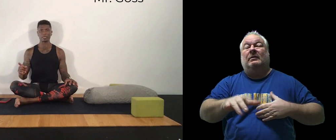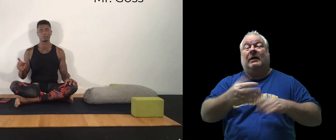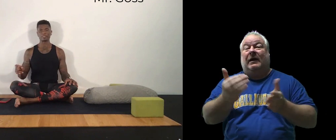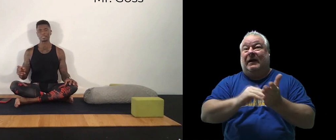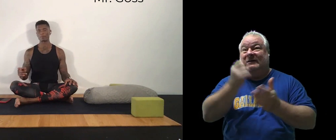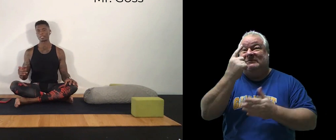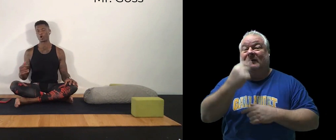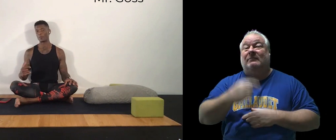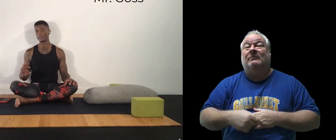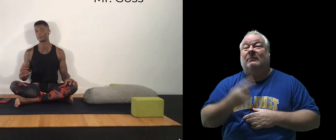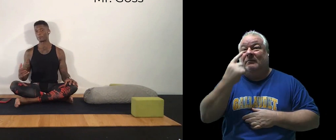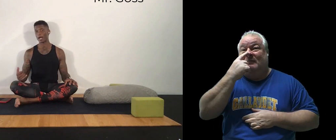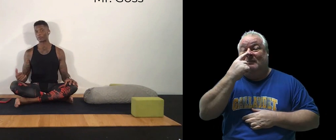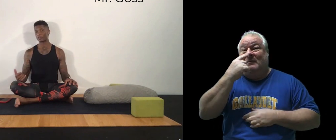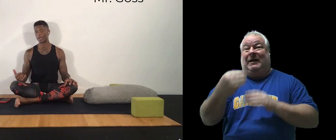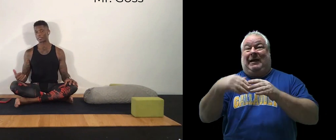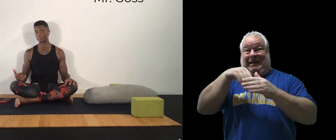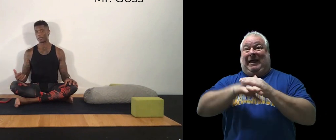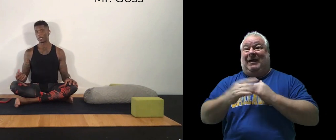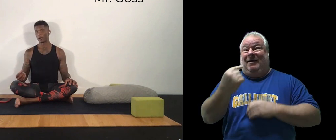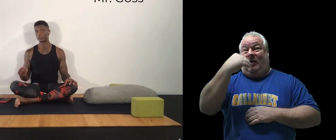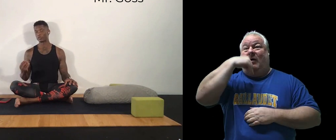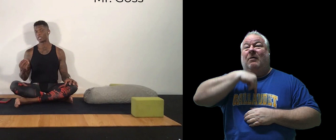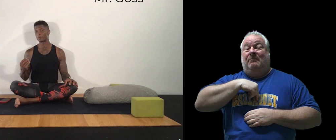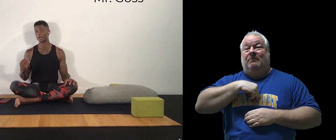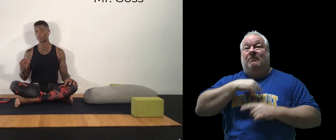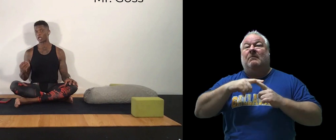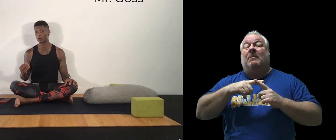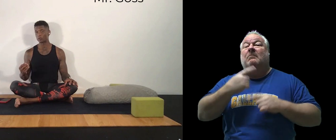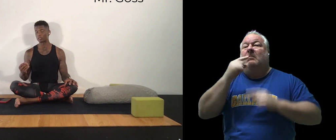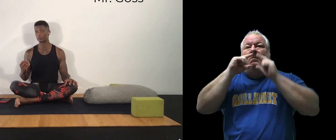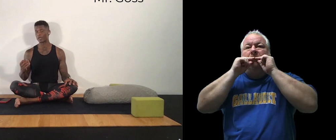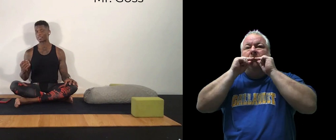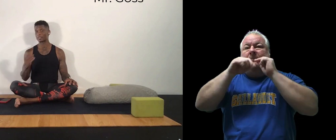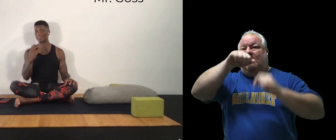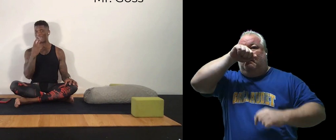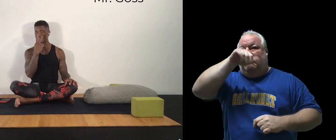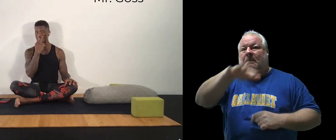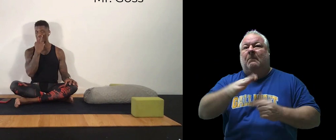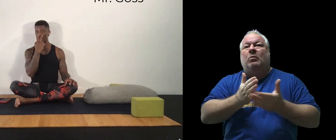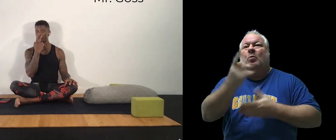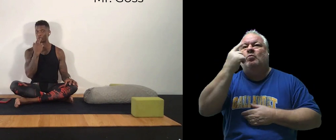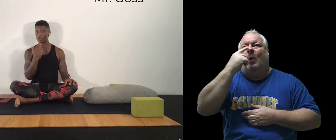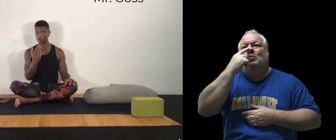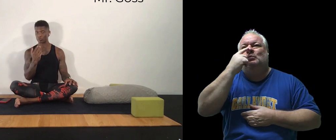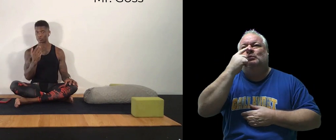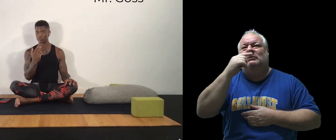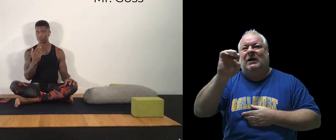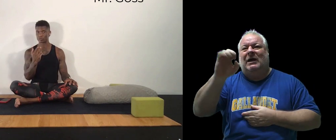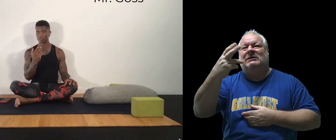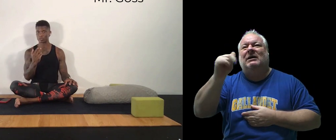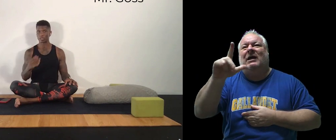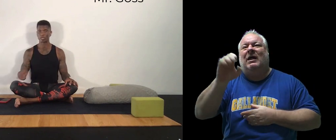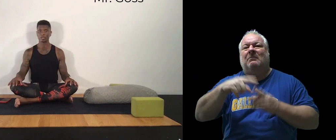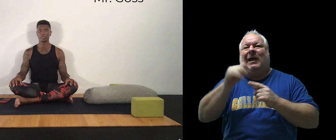And then we're going to do it again, but this time, instead of opening up your mouth when you exhale, I want you to keep your mouth closed. And when you exhale out through your